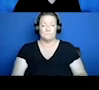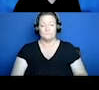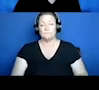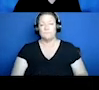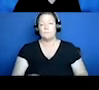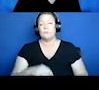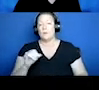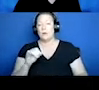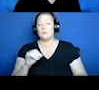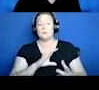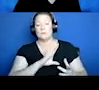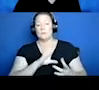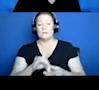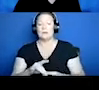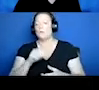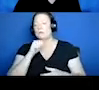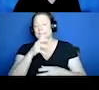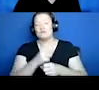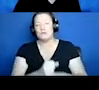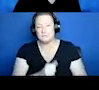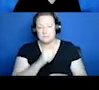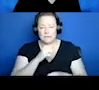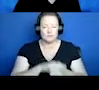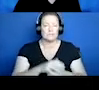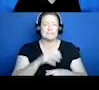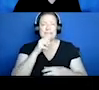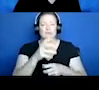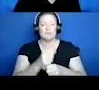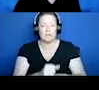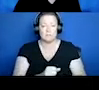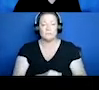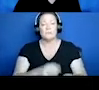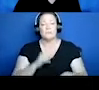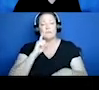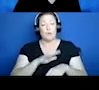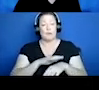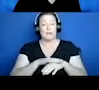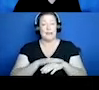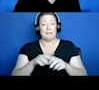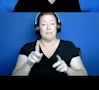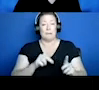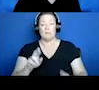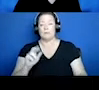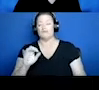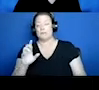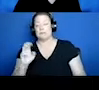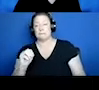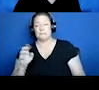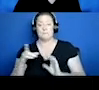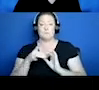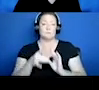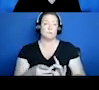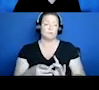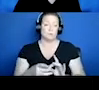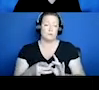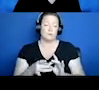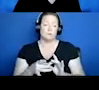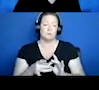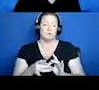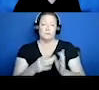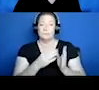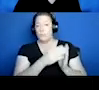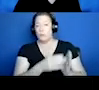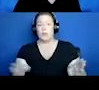also very much connected is experience with racism. So for Native people, racism has been associated with a